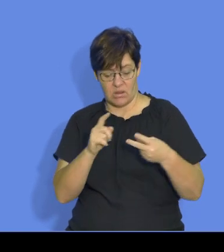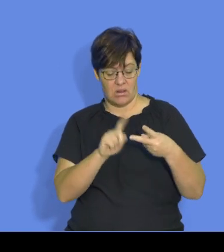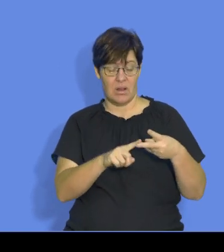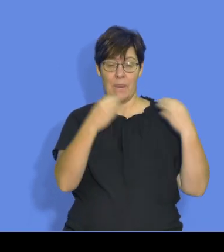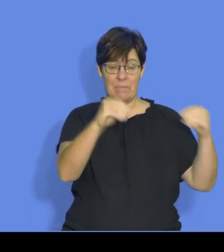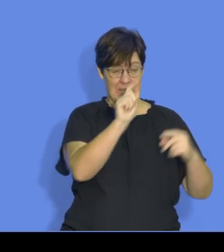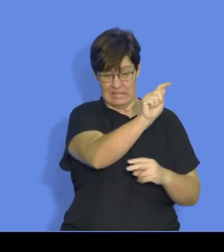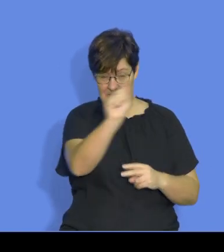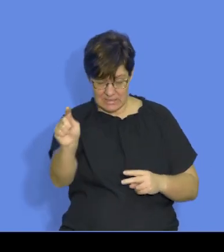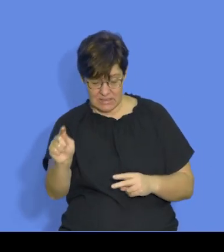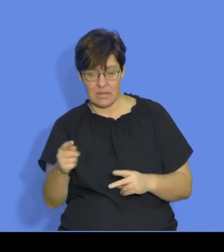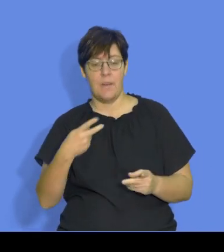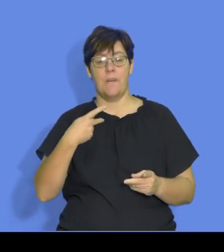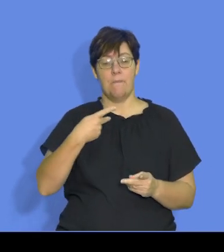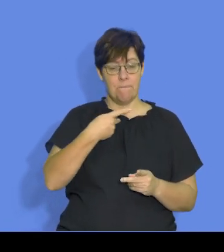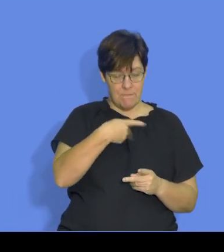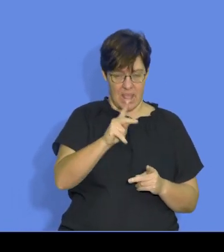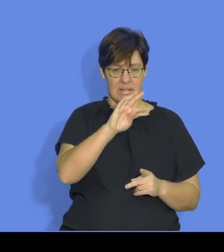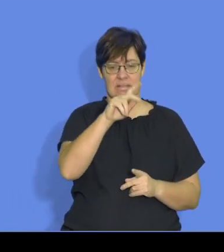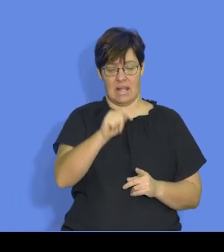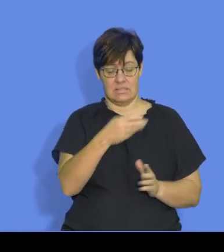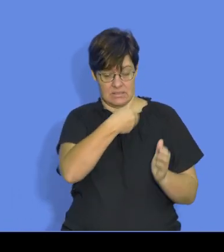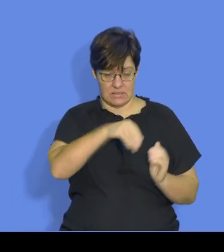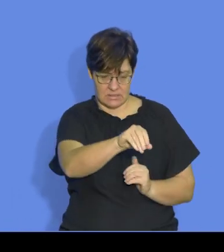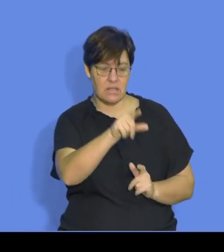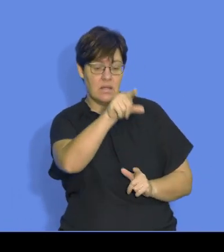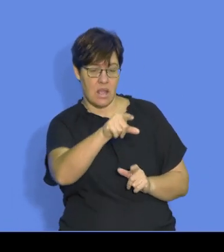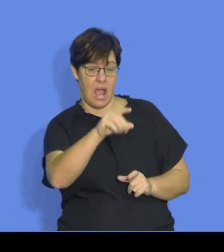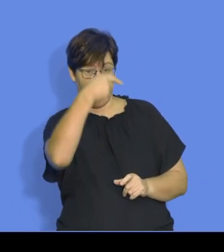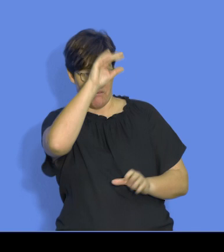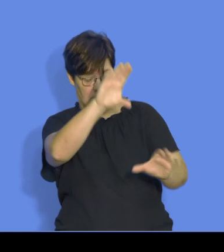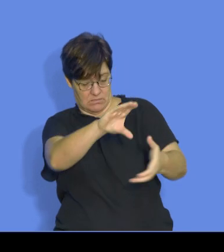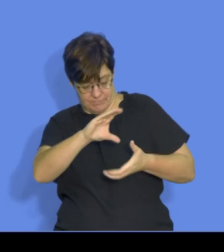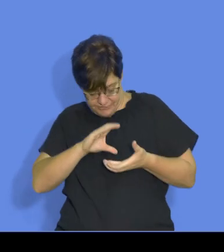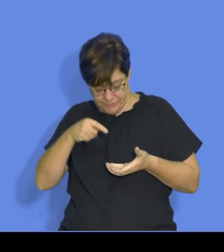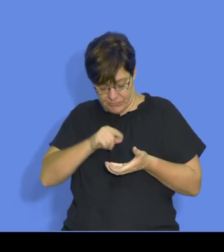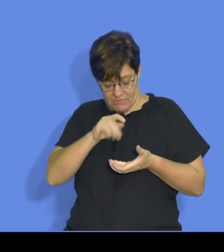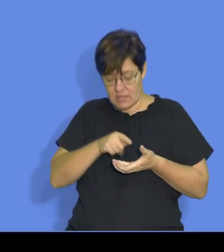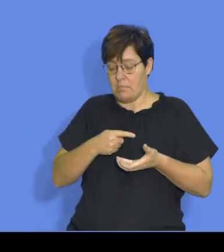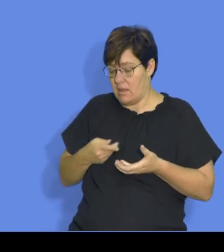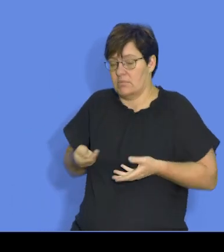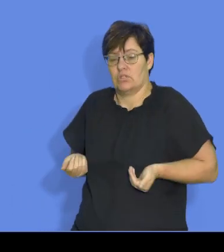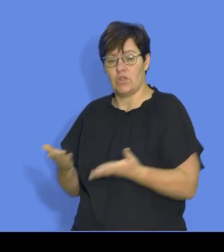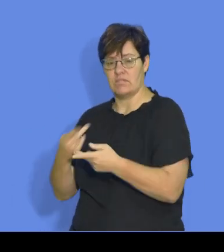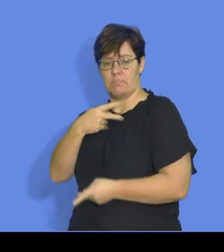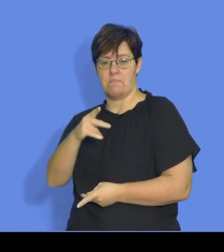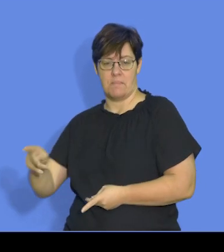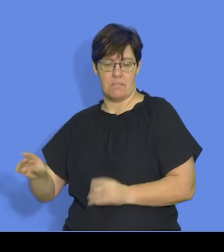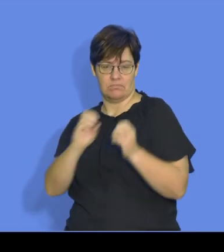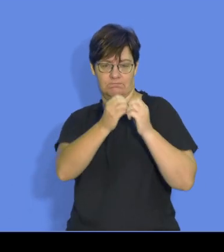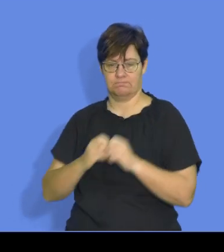order to provide us with an efficient network of services.